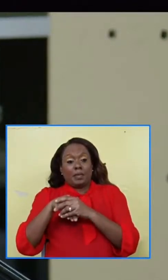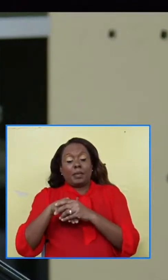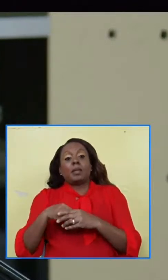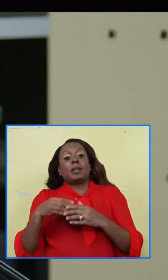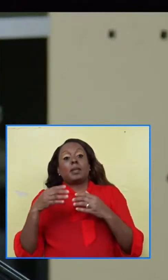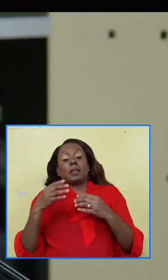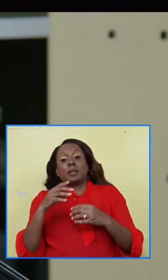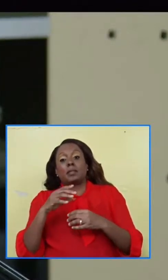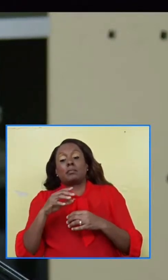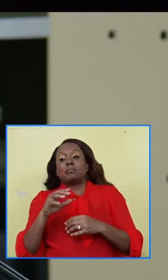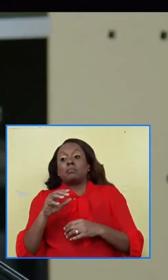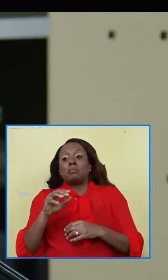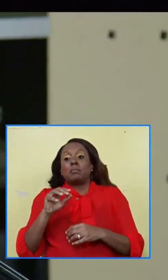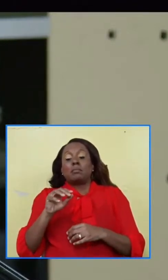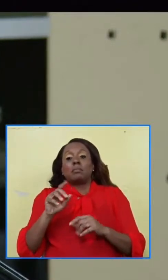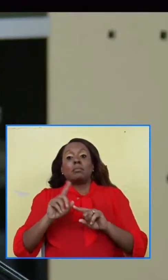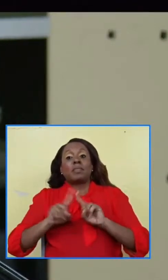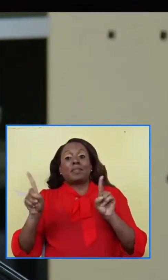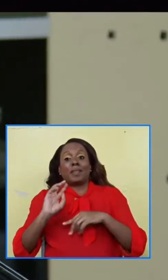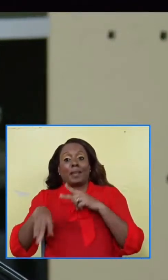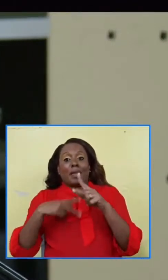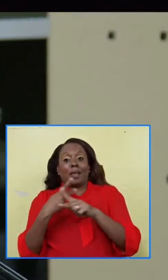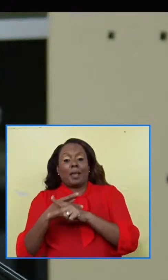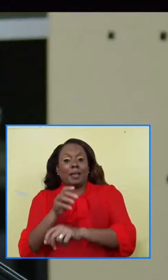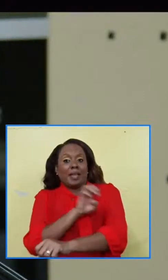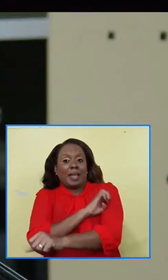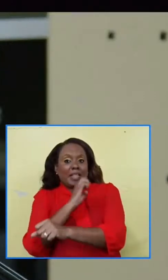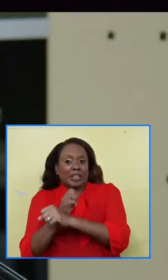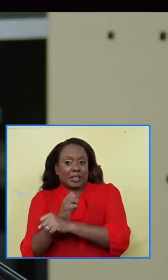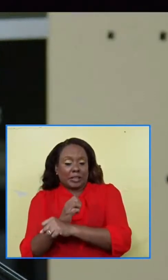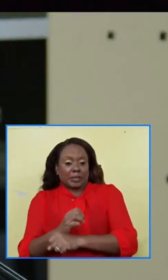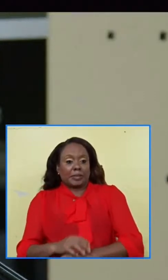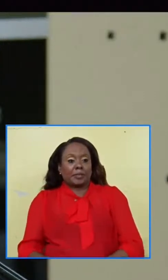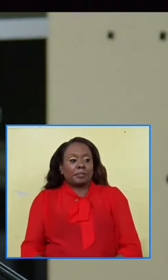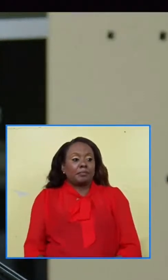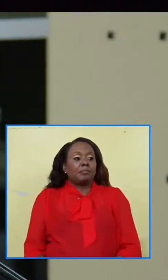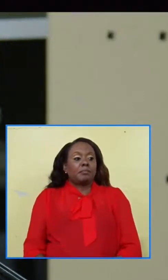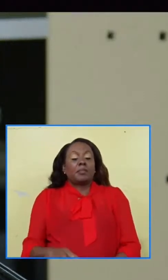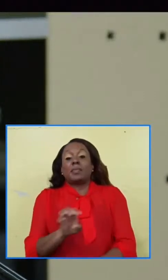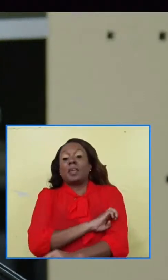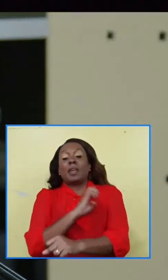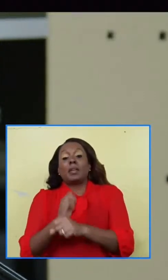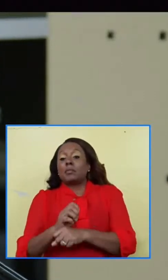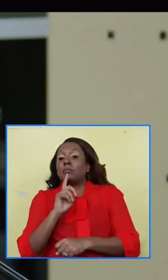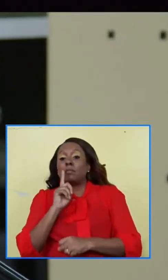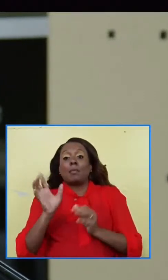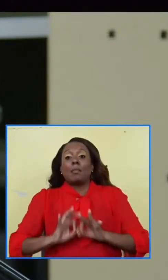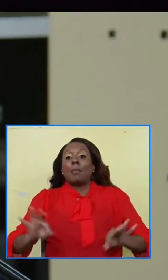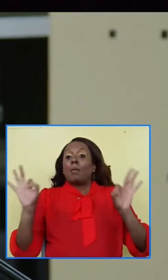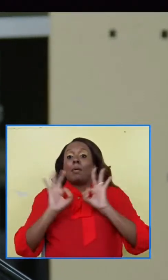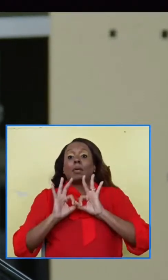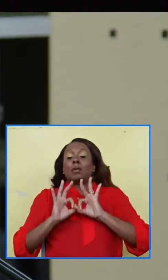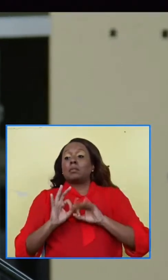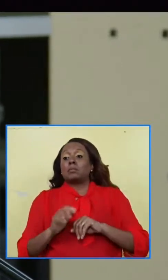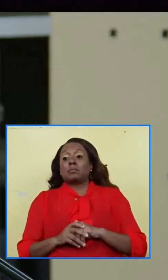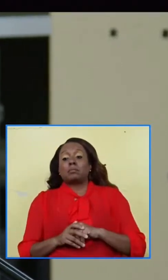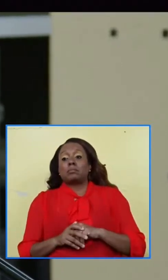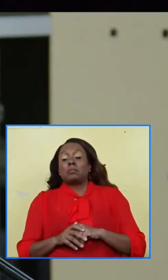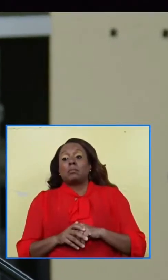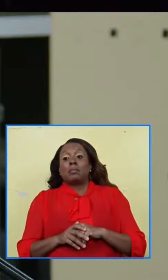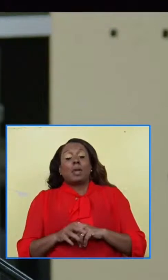alternative energy. We cannot get away from it. It is something that is basically free